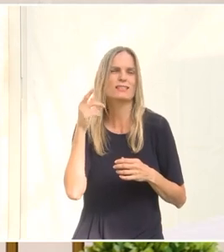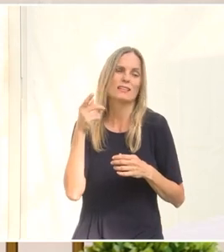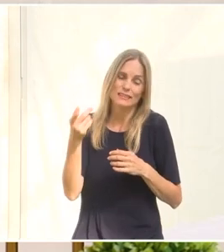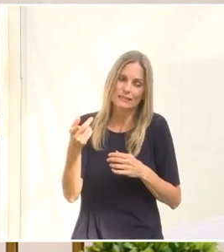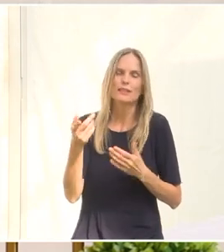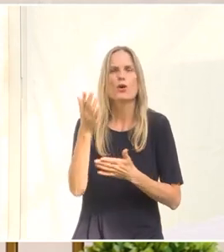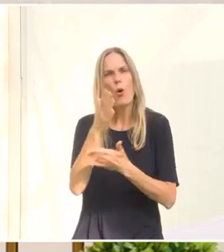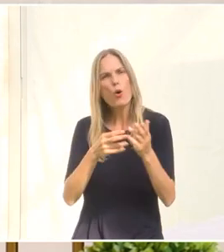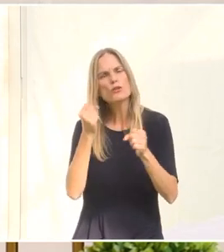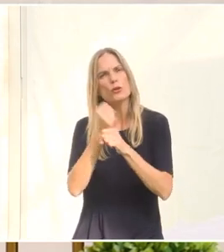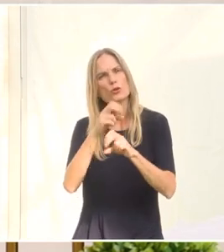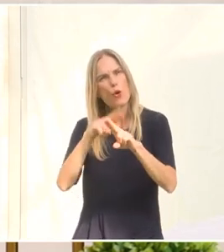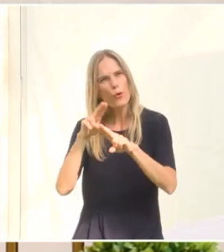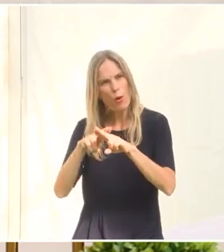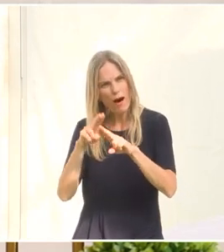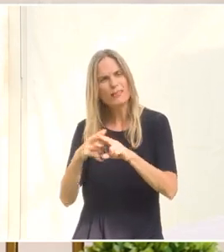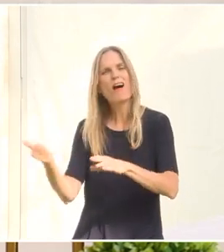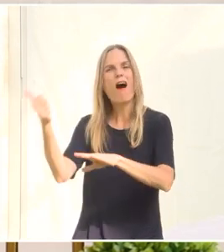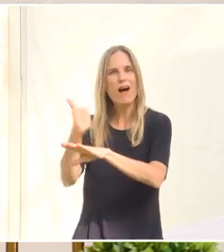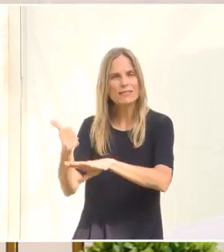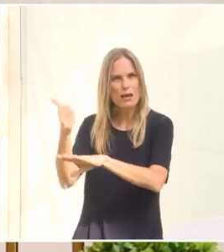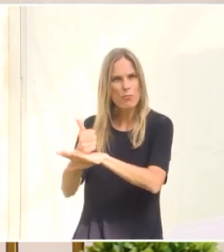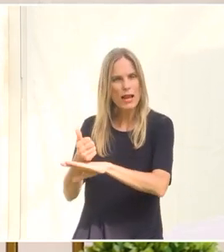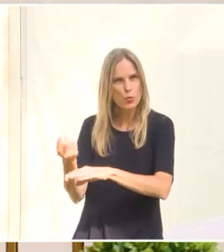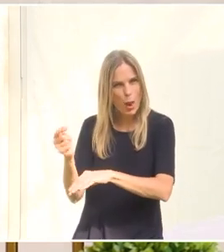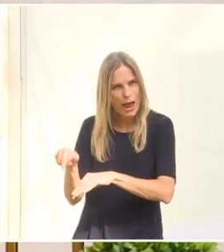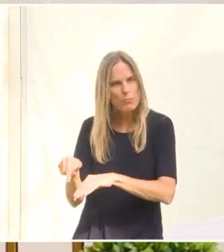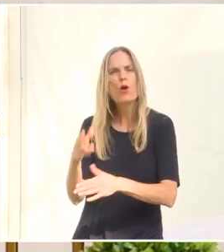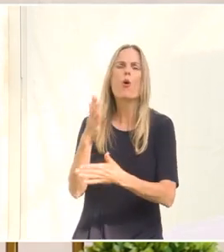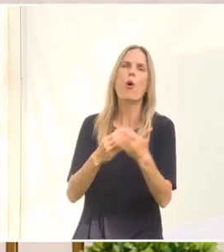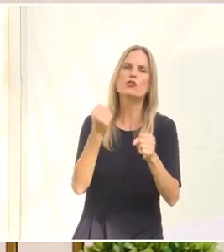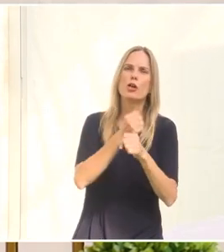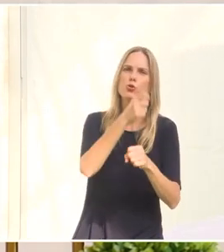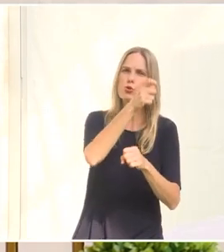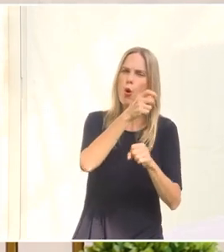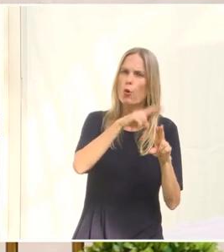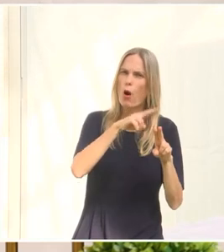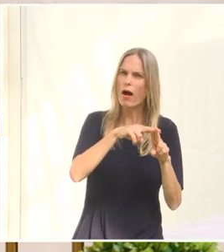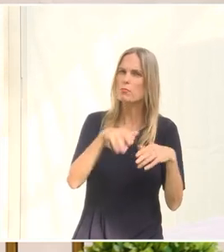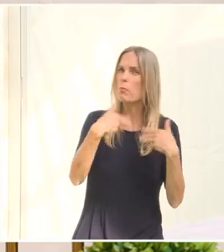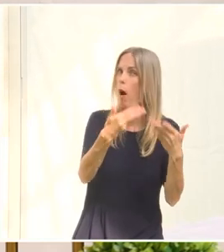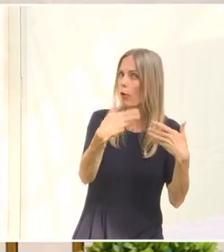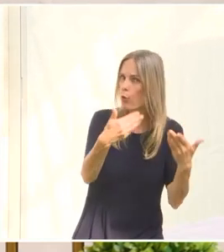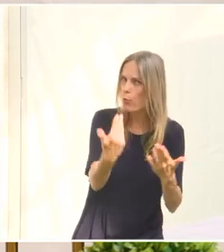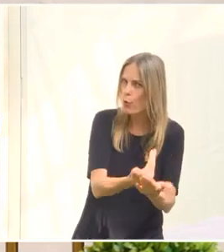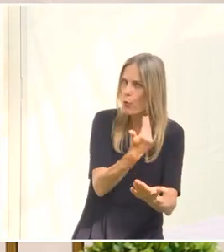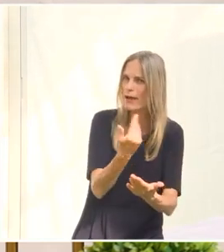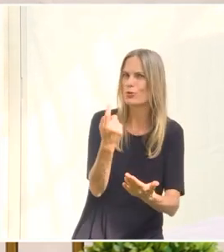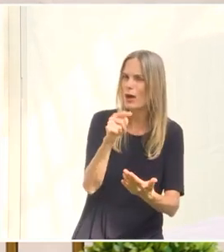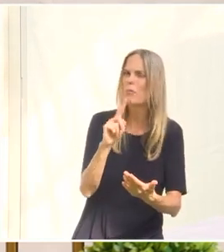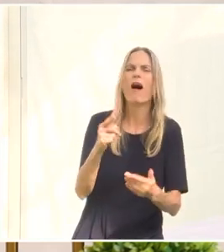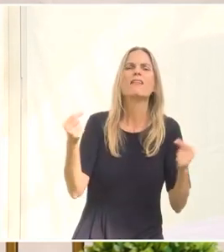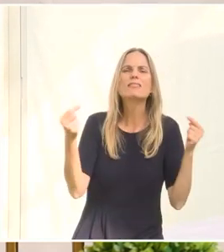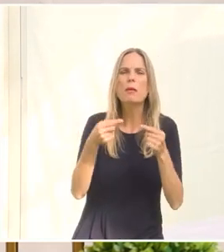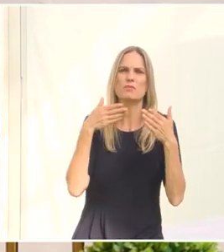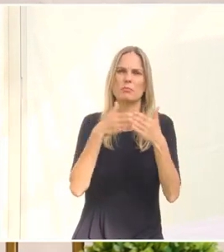it will give the new workplaces, it will influence very much. We even don't know yet how much it will influence. And I think